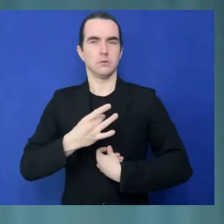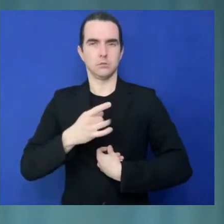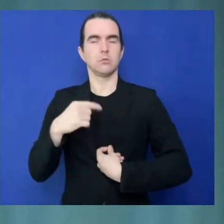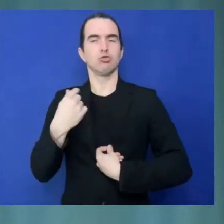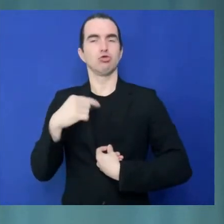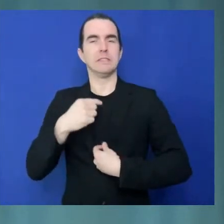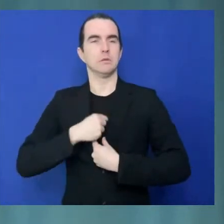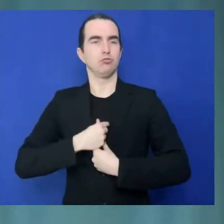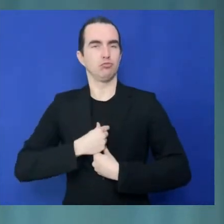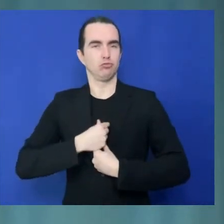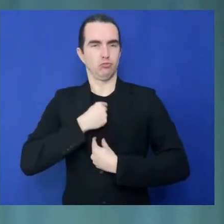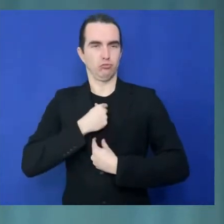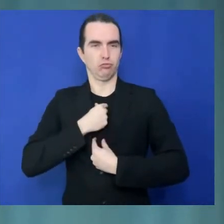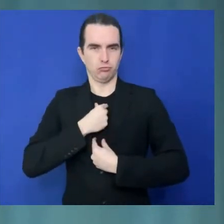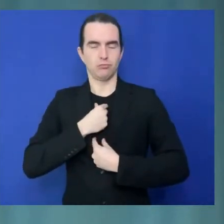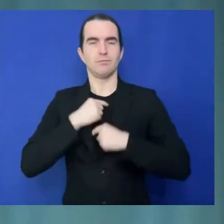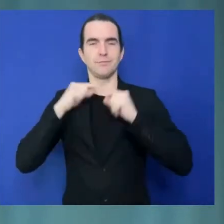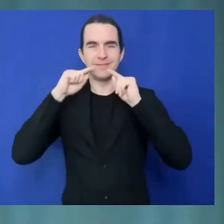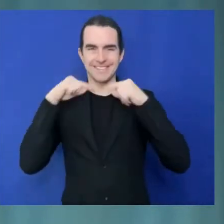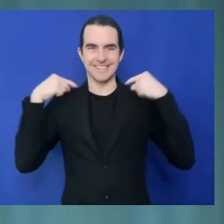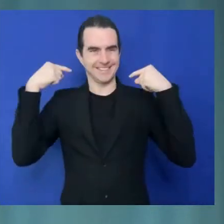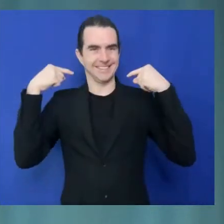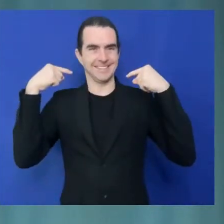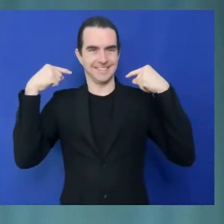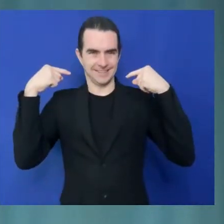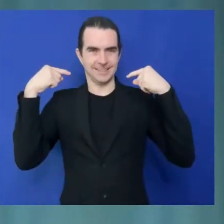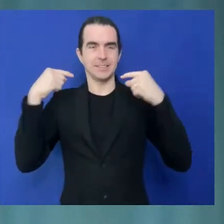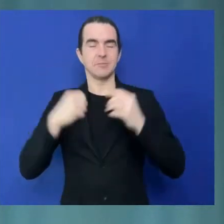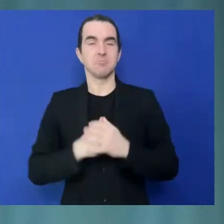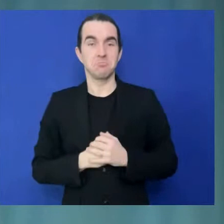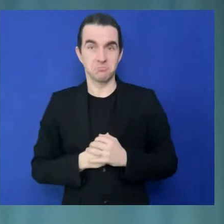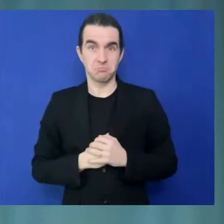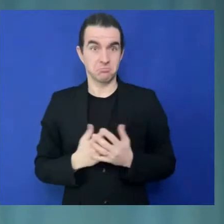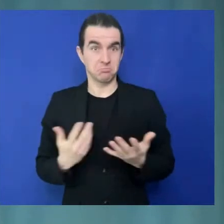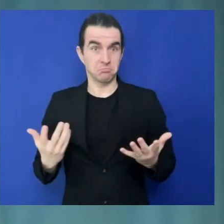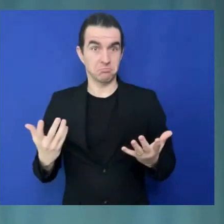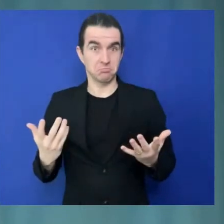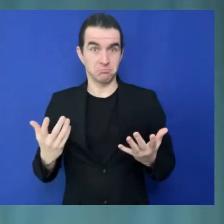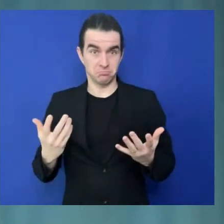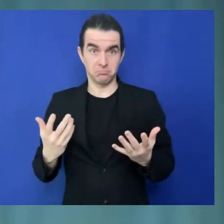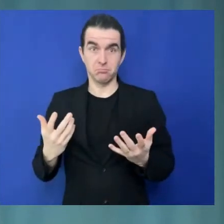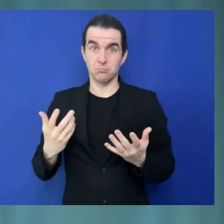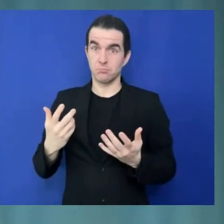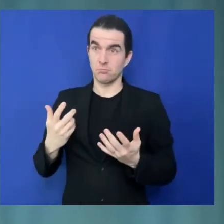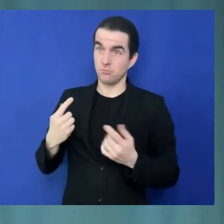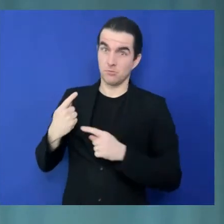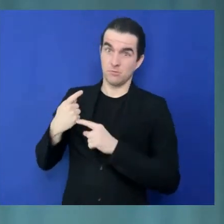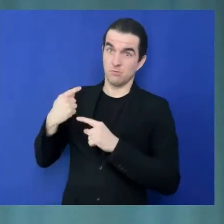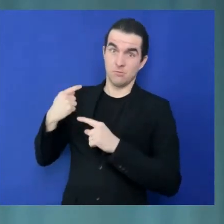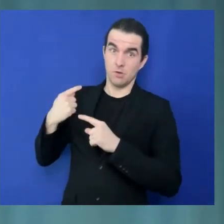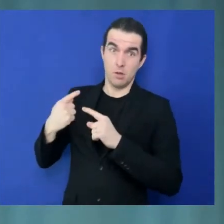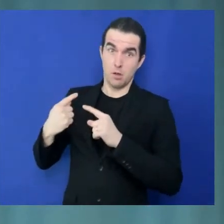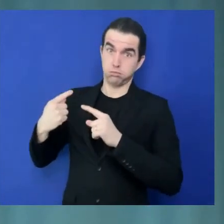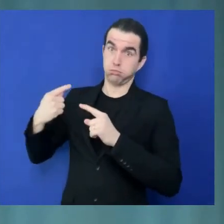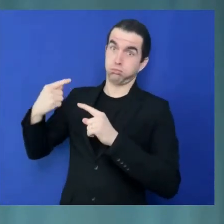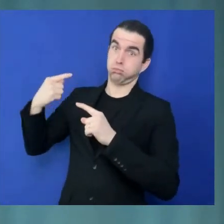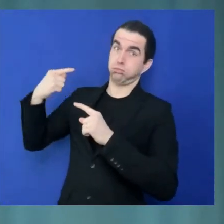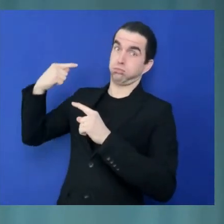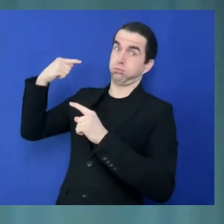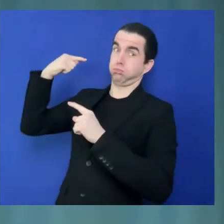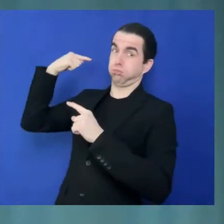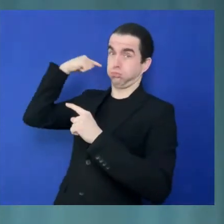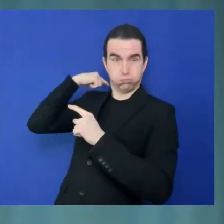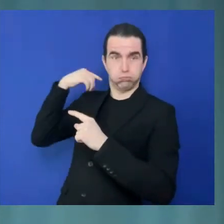February 2020. And I'm sure that all of of us, these